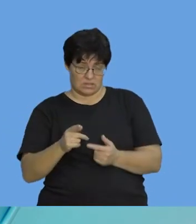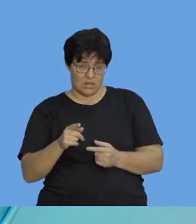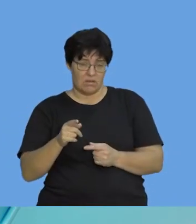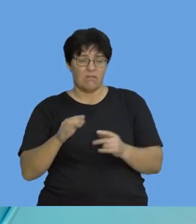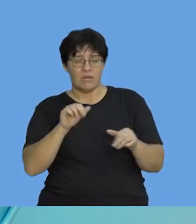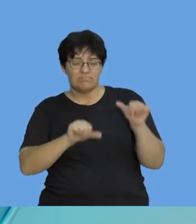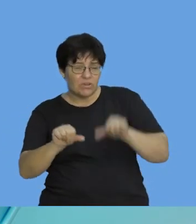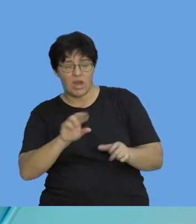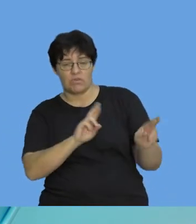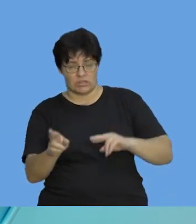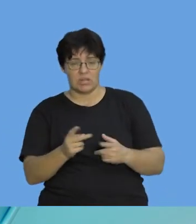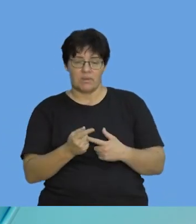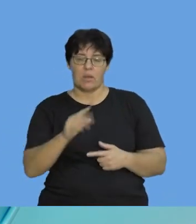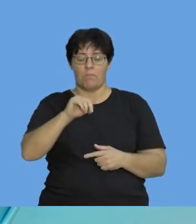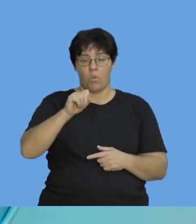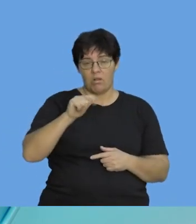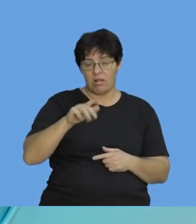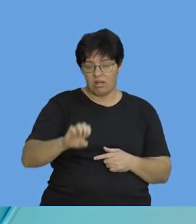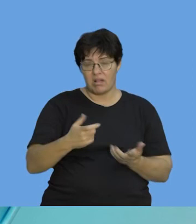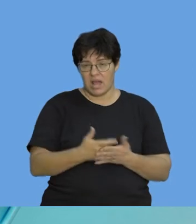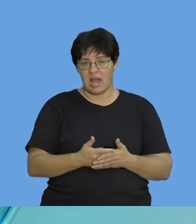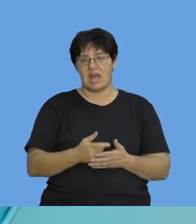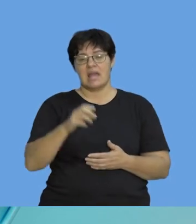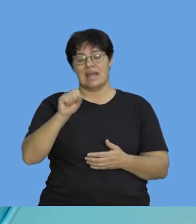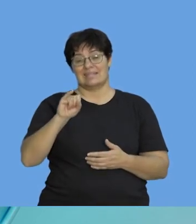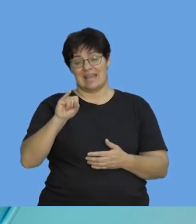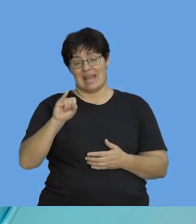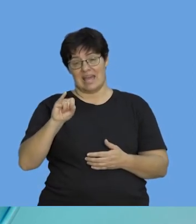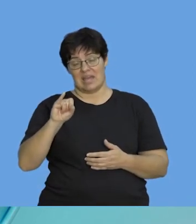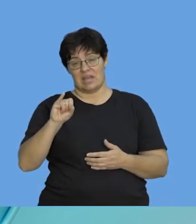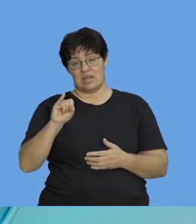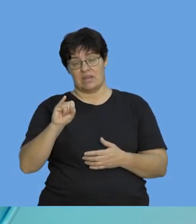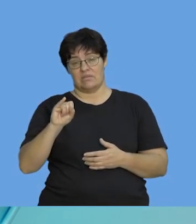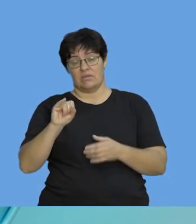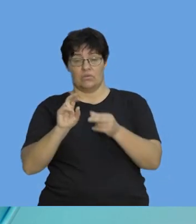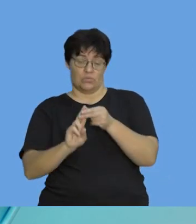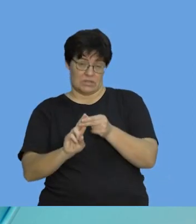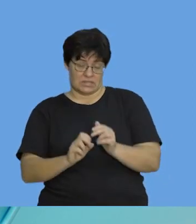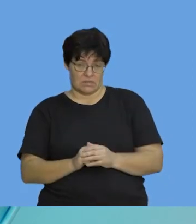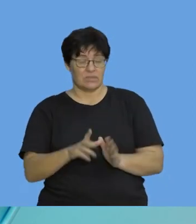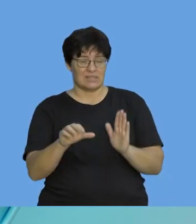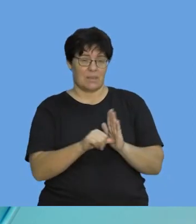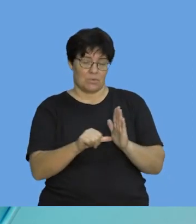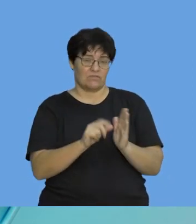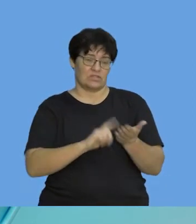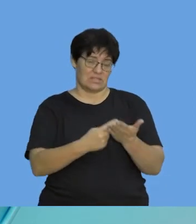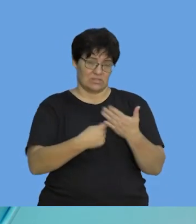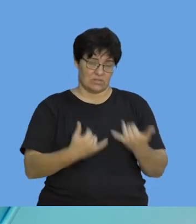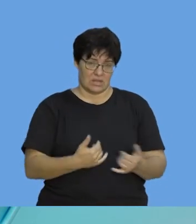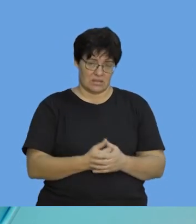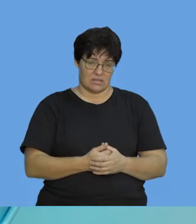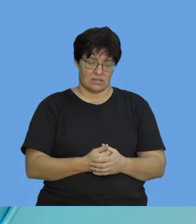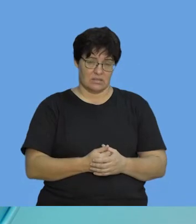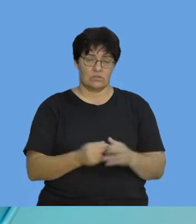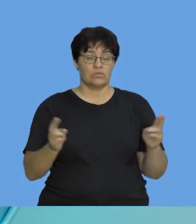mole, which is the SI unit. So that those are some of the very, very important, you know, aspects of our discussion today. So in a